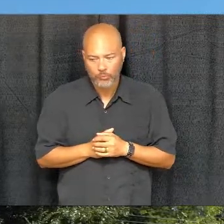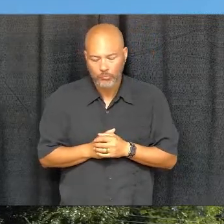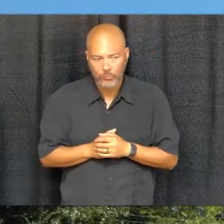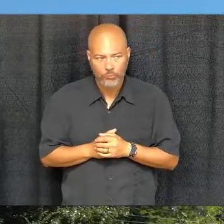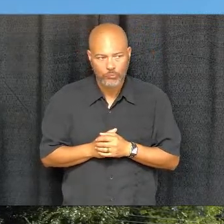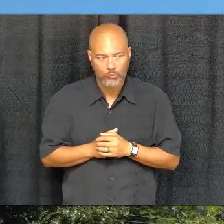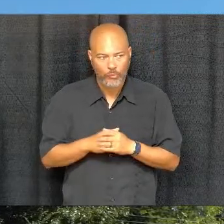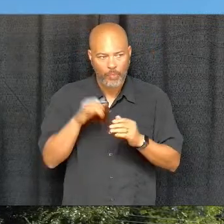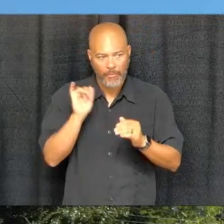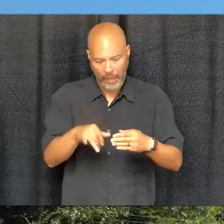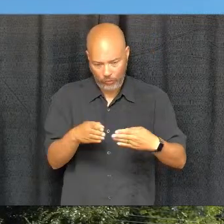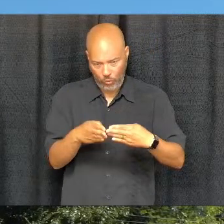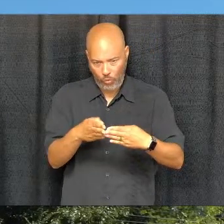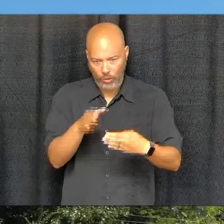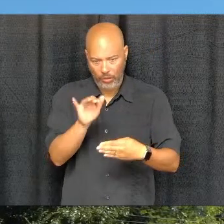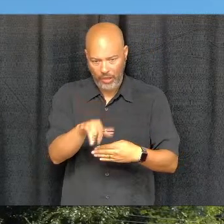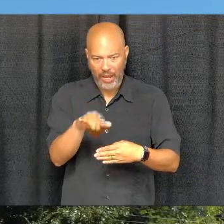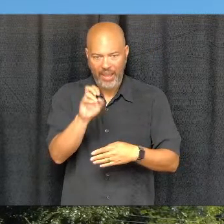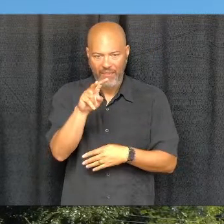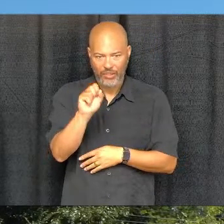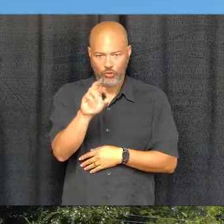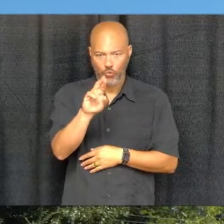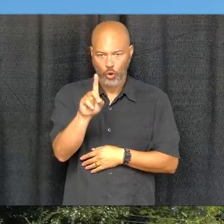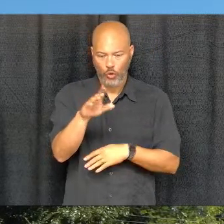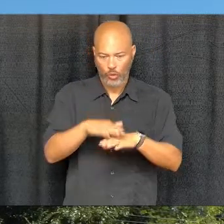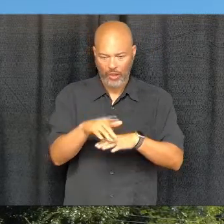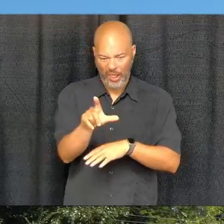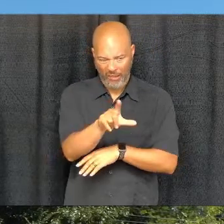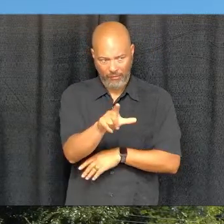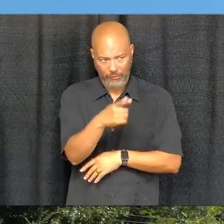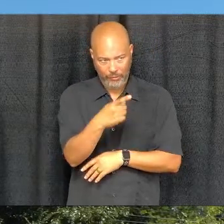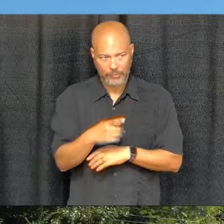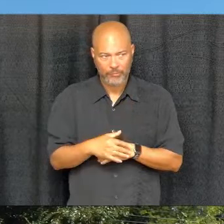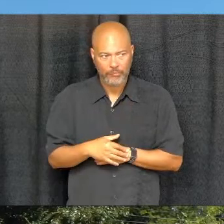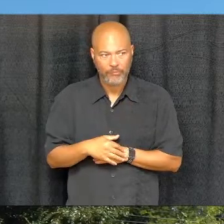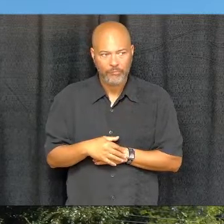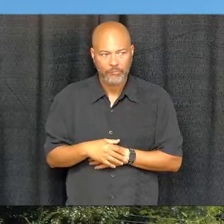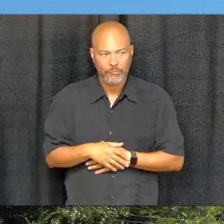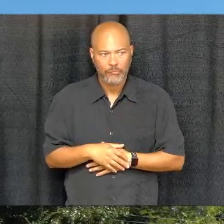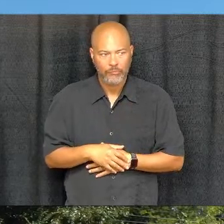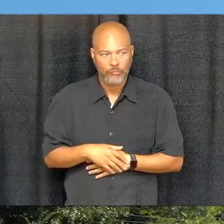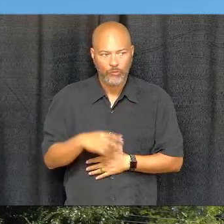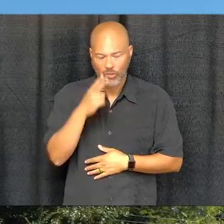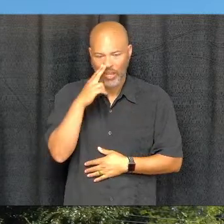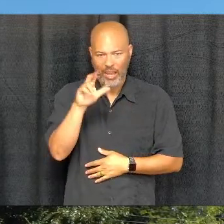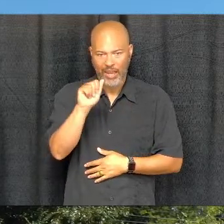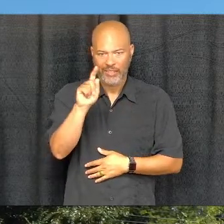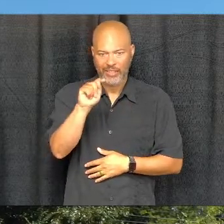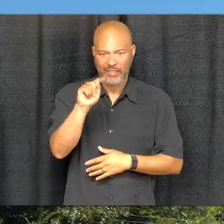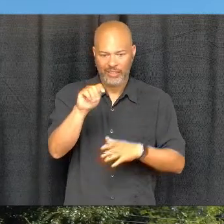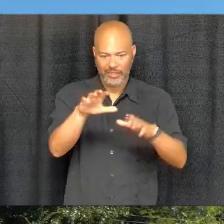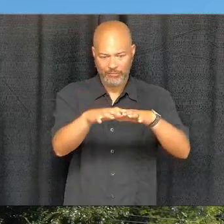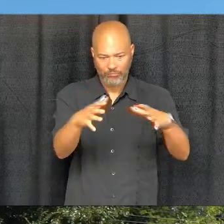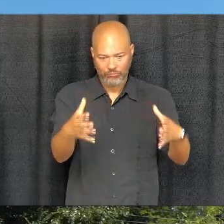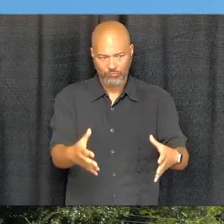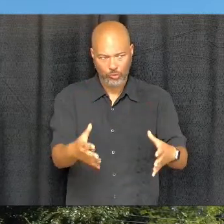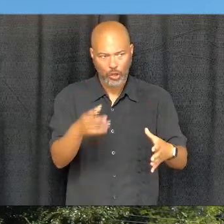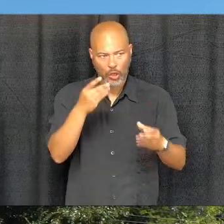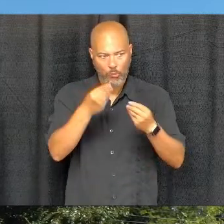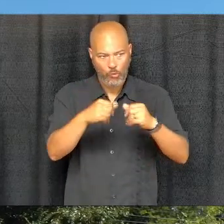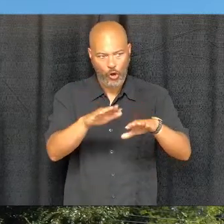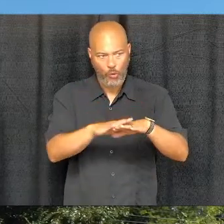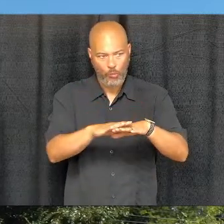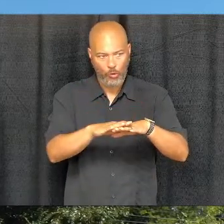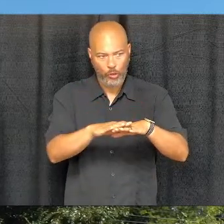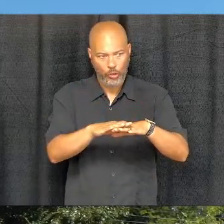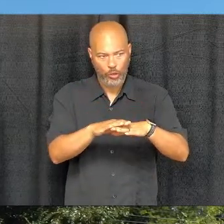There's the corner right there, Evans Road on the left. You'll see that AT&T cabinet structure. The property's that's